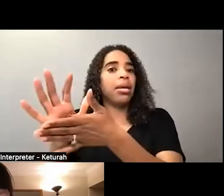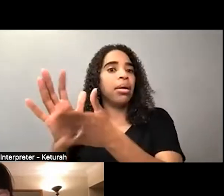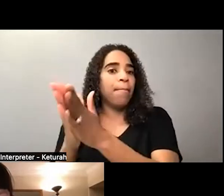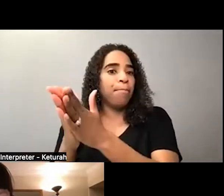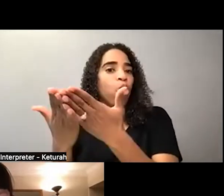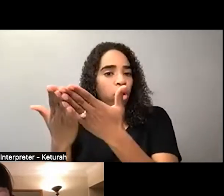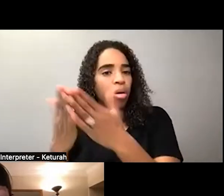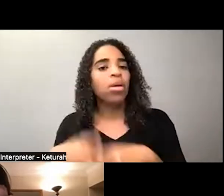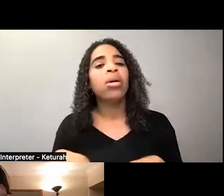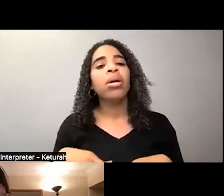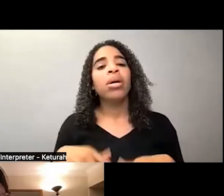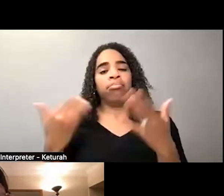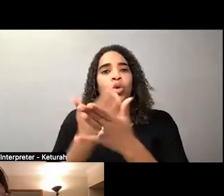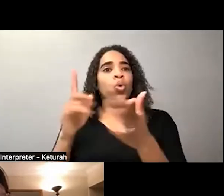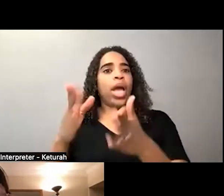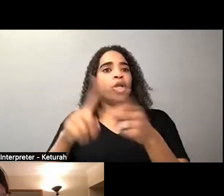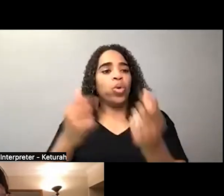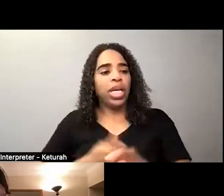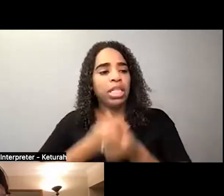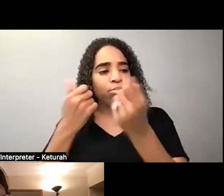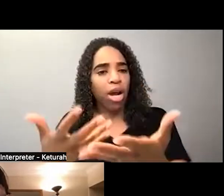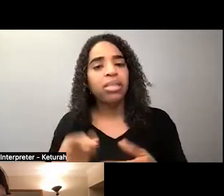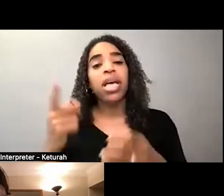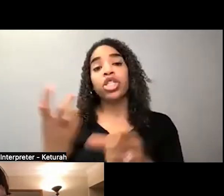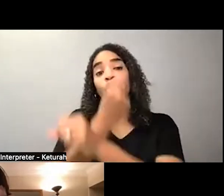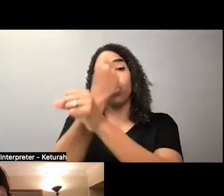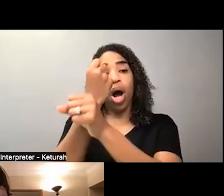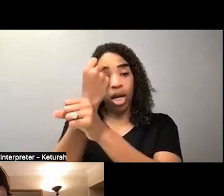Way to Express. Her documentary, Sonita, won the Grand Jury